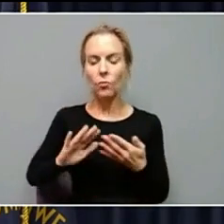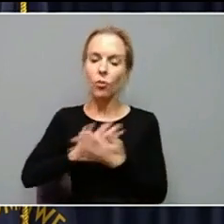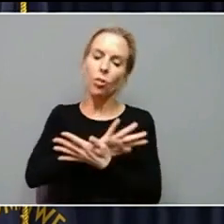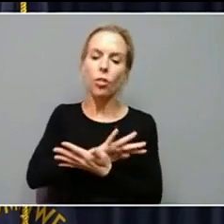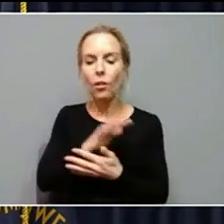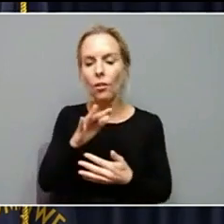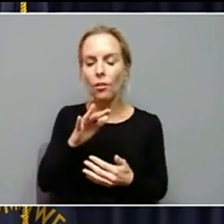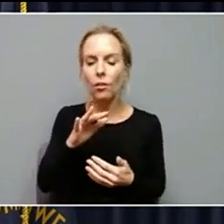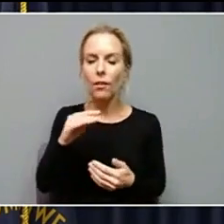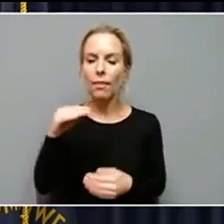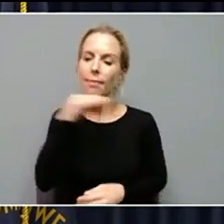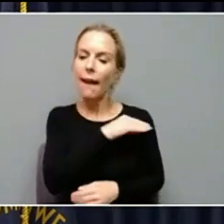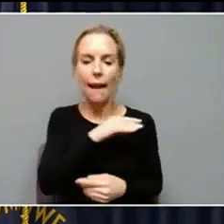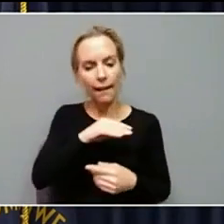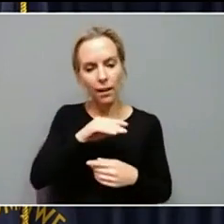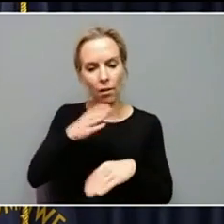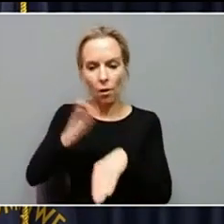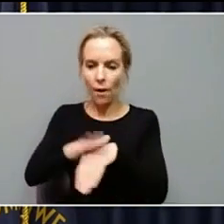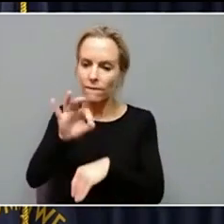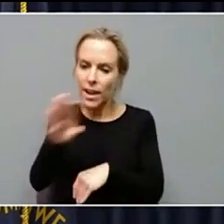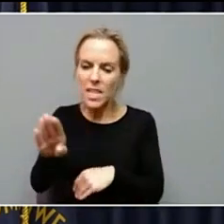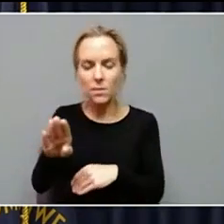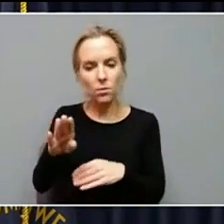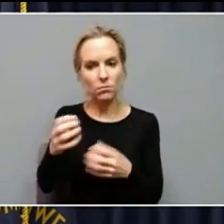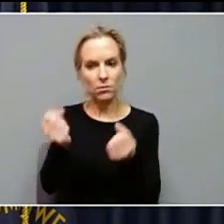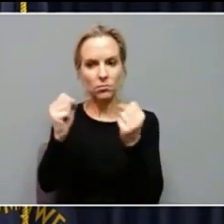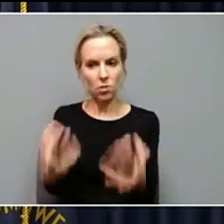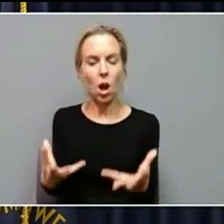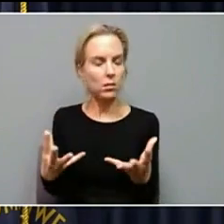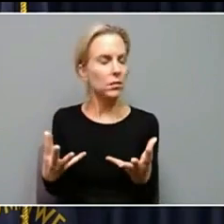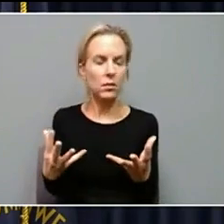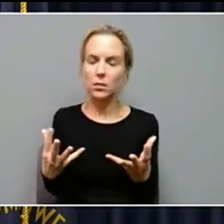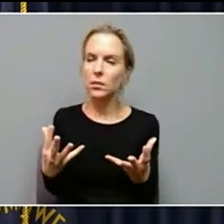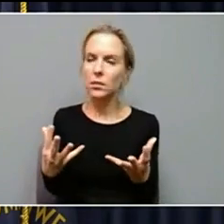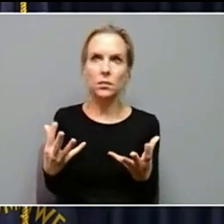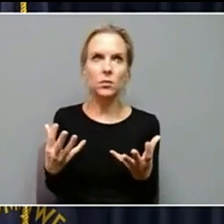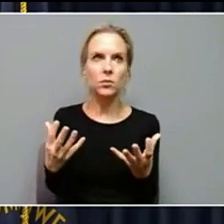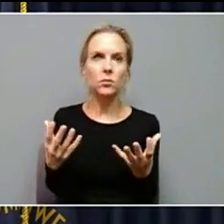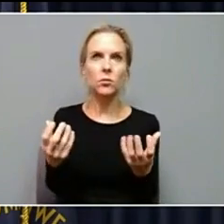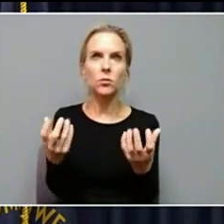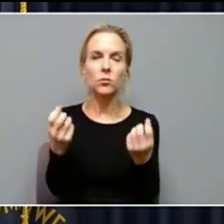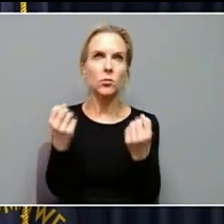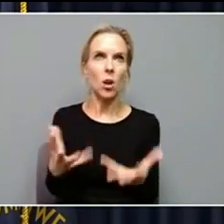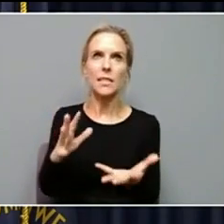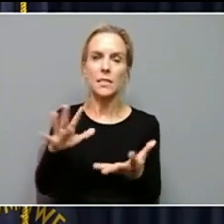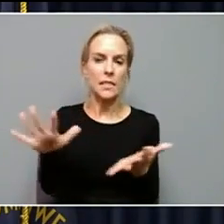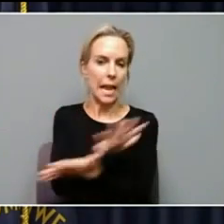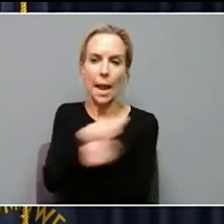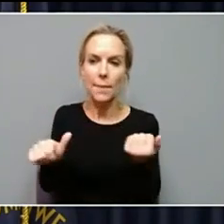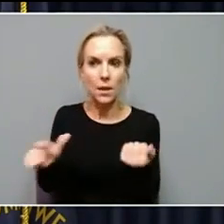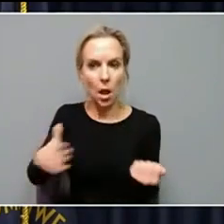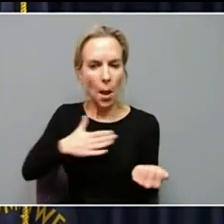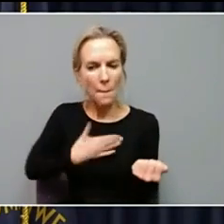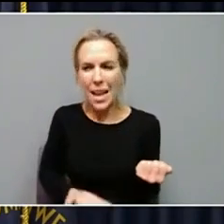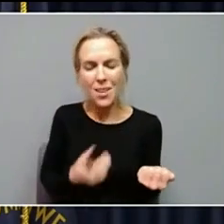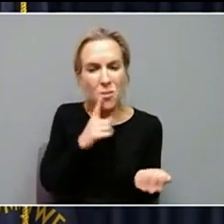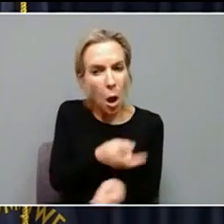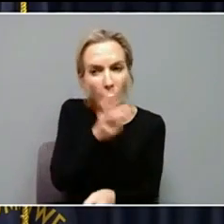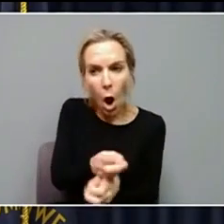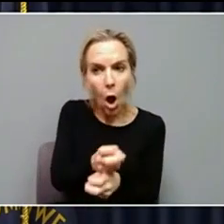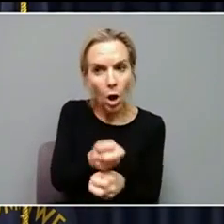lie on Facebook can cause so much damage. And then it admittedly is so hard to